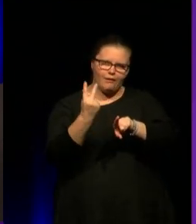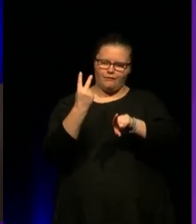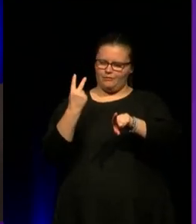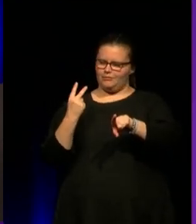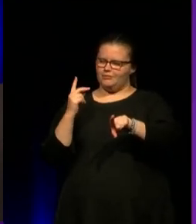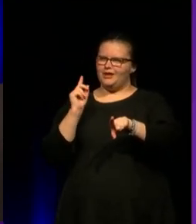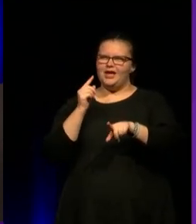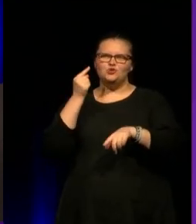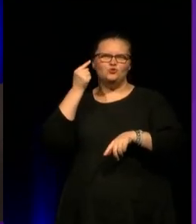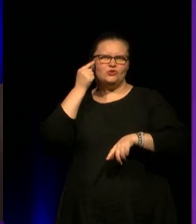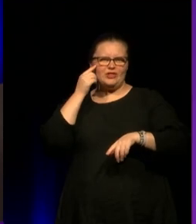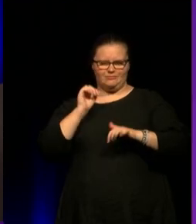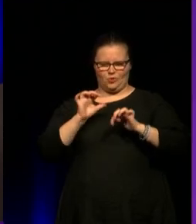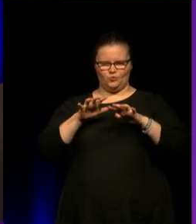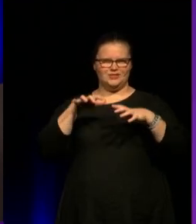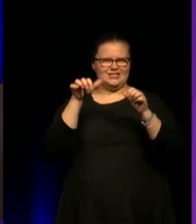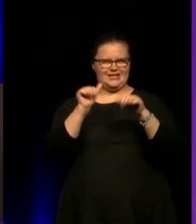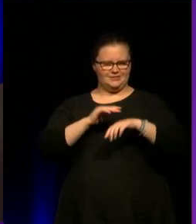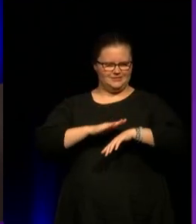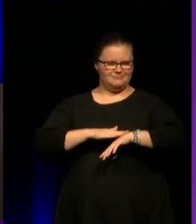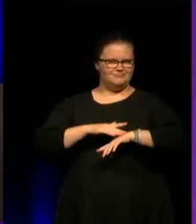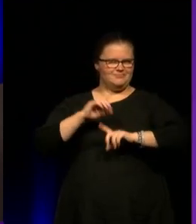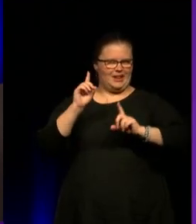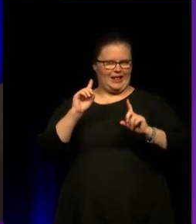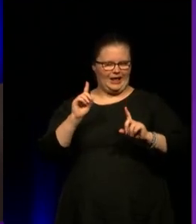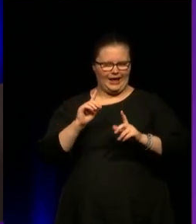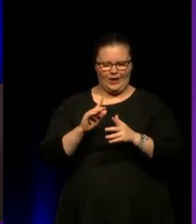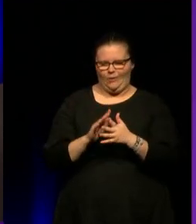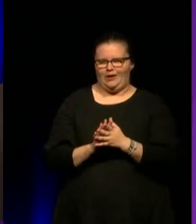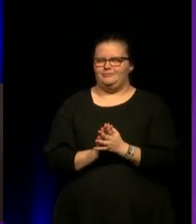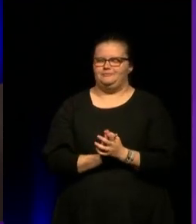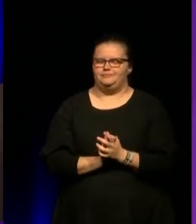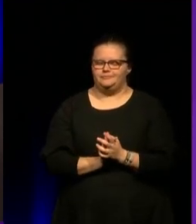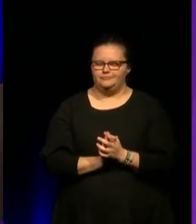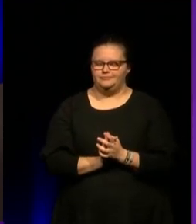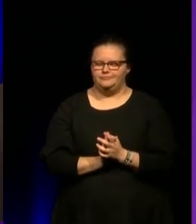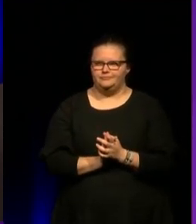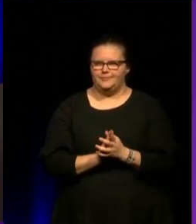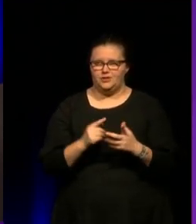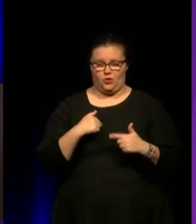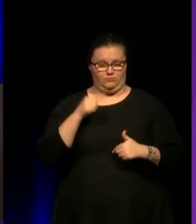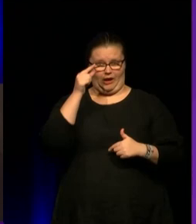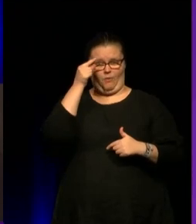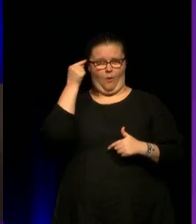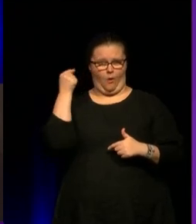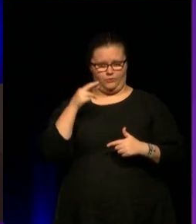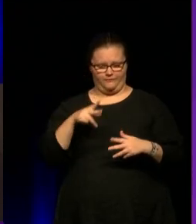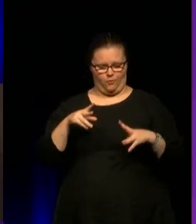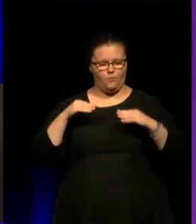success? How would you see your success at that time, which would justify what you're doing? Our goals for a company